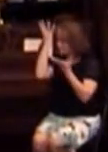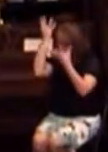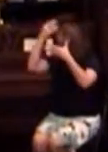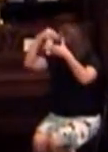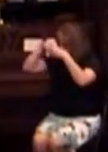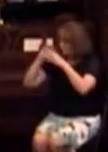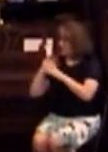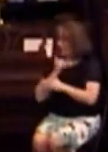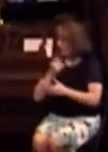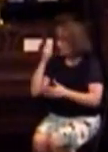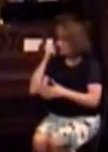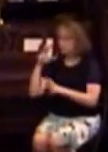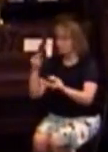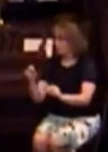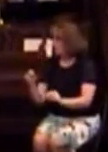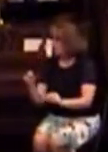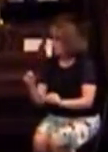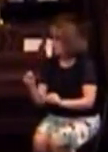service,